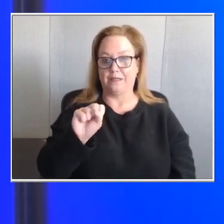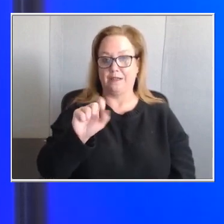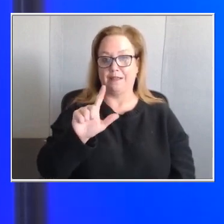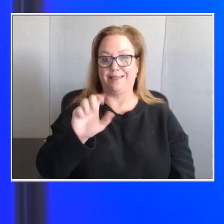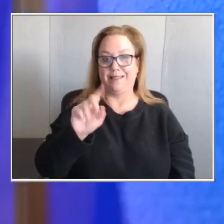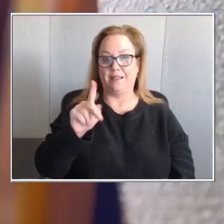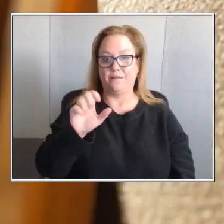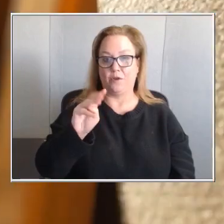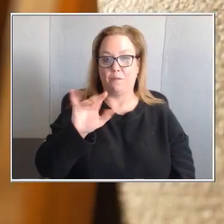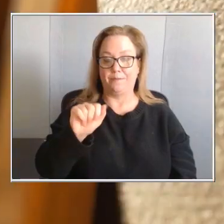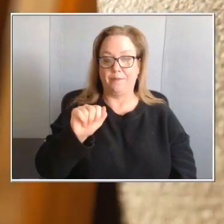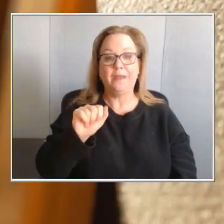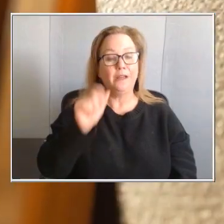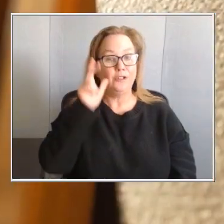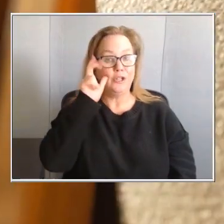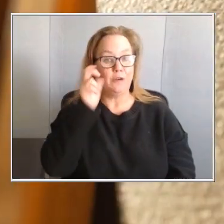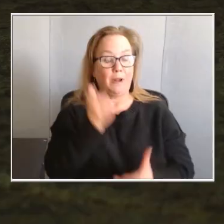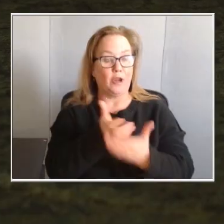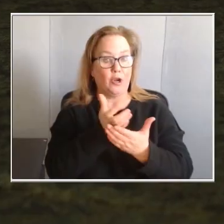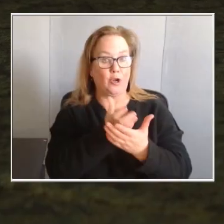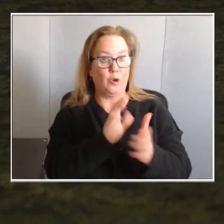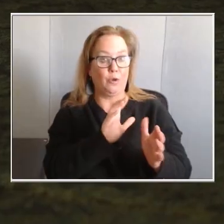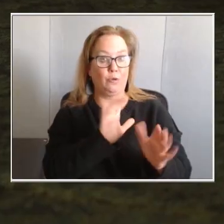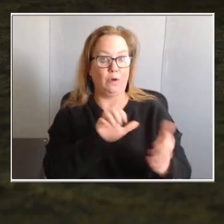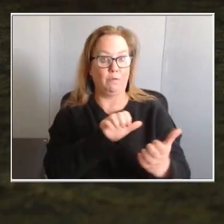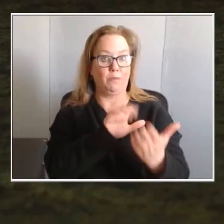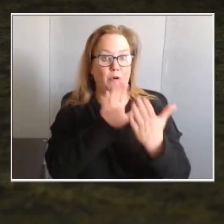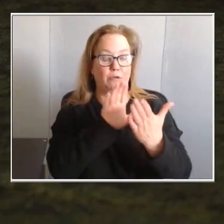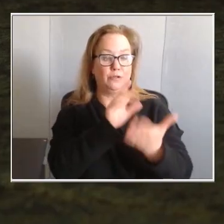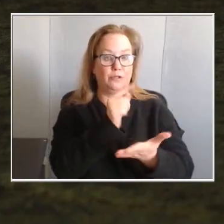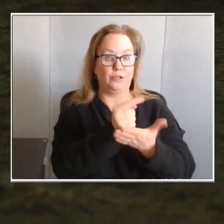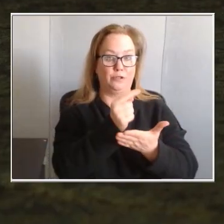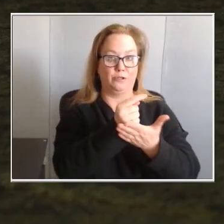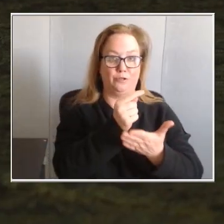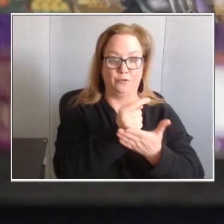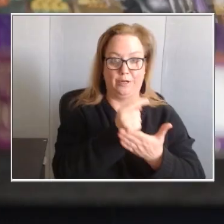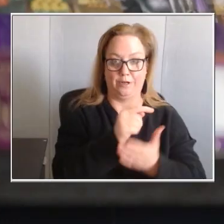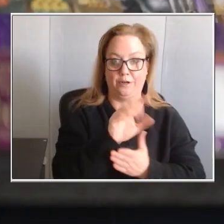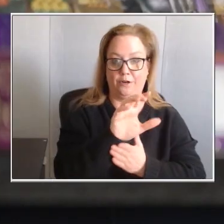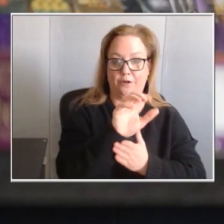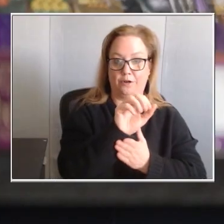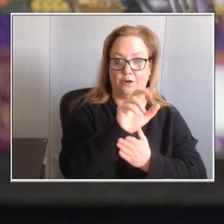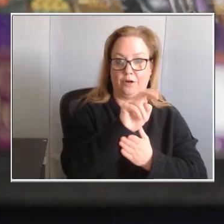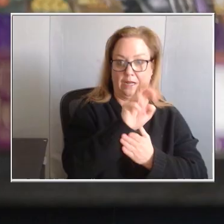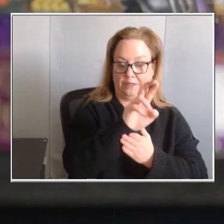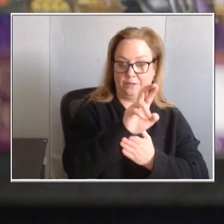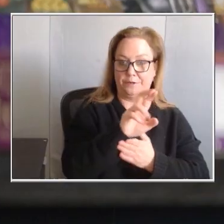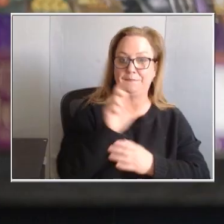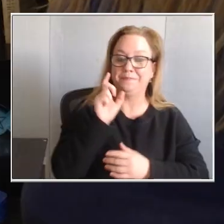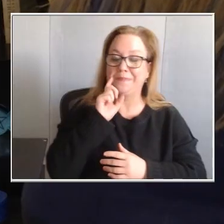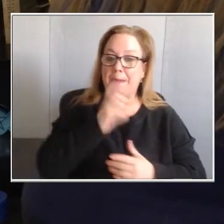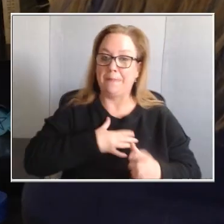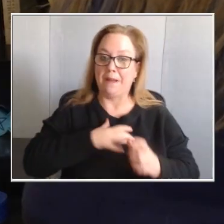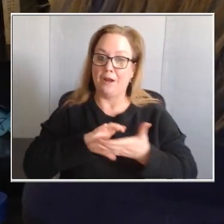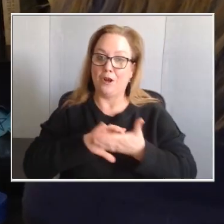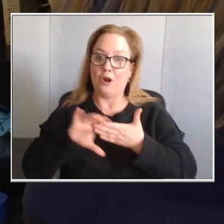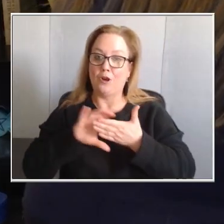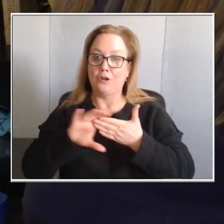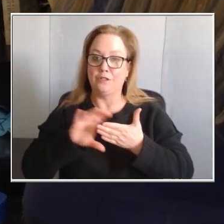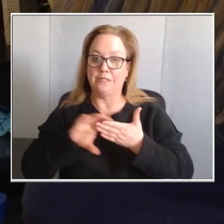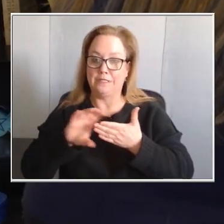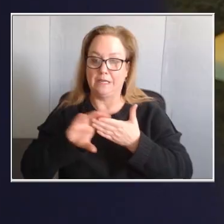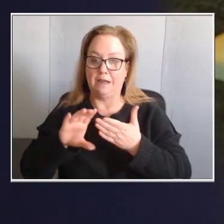her cancer. My cards and I have a really good relationship. Okay. I'm going to do a magical star. Okay. So here